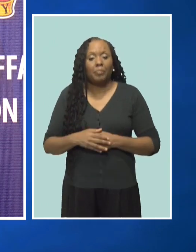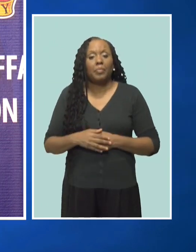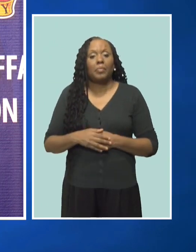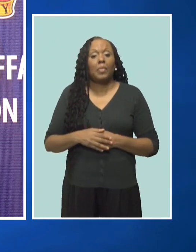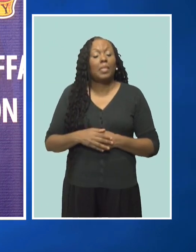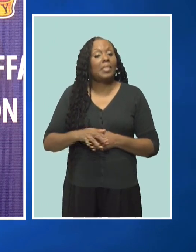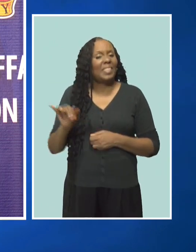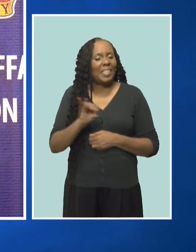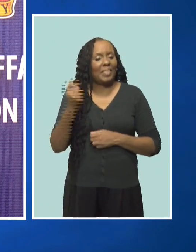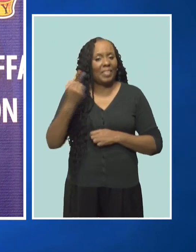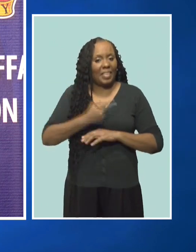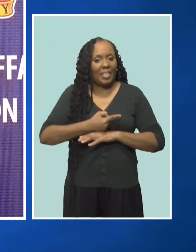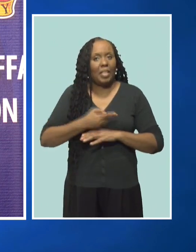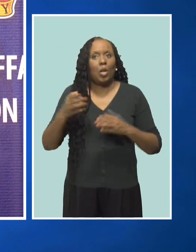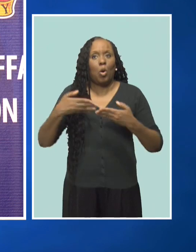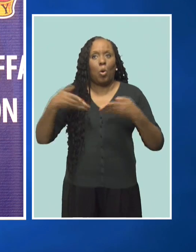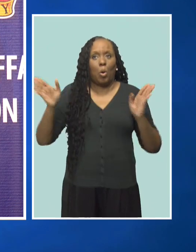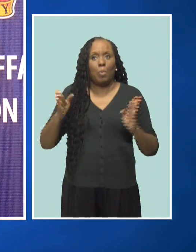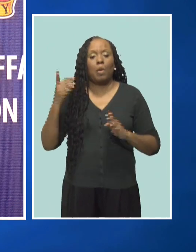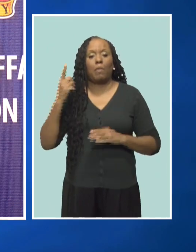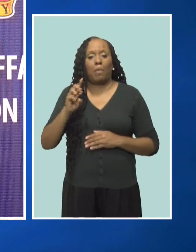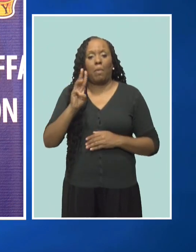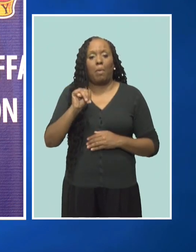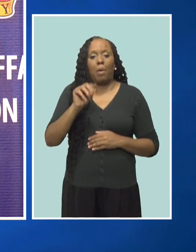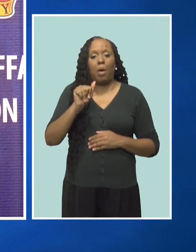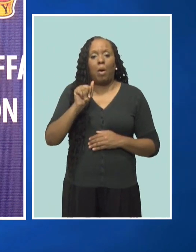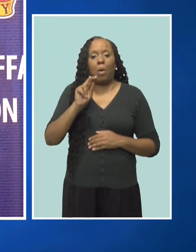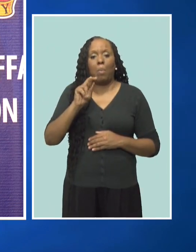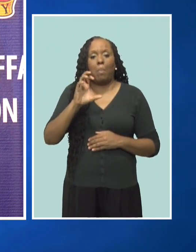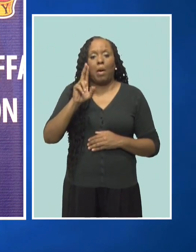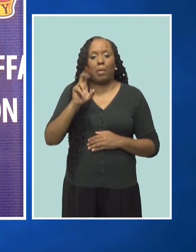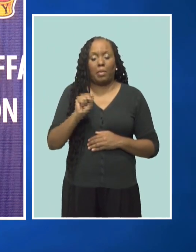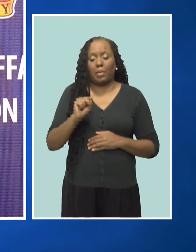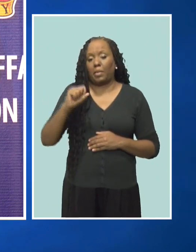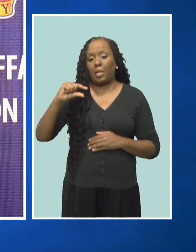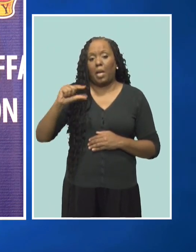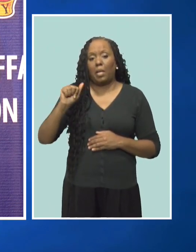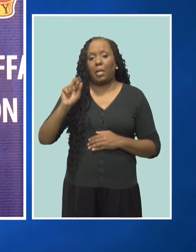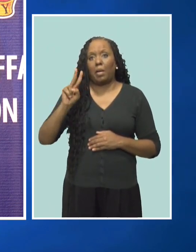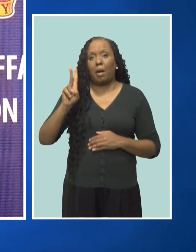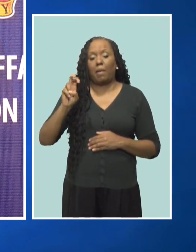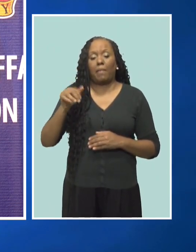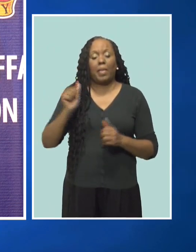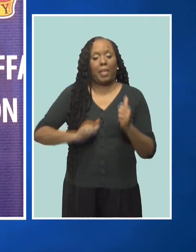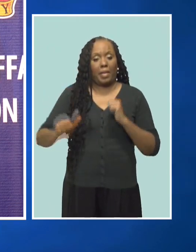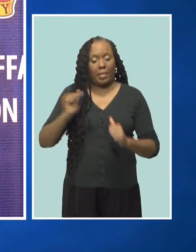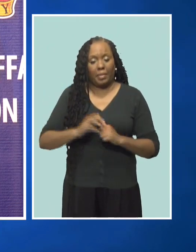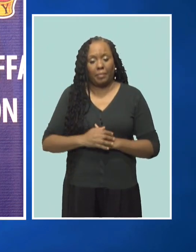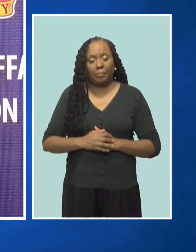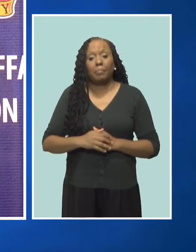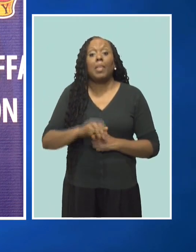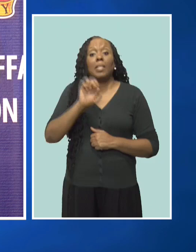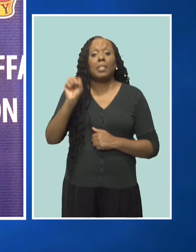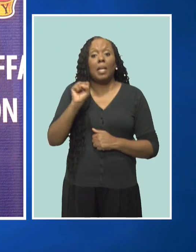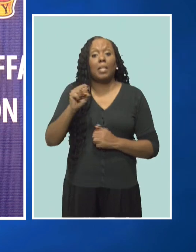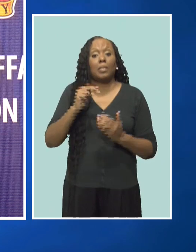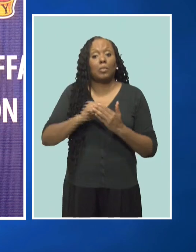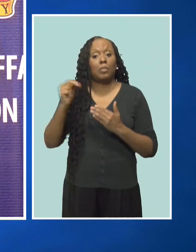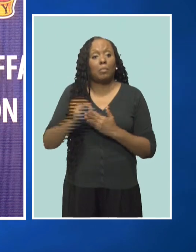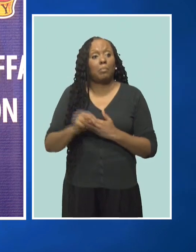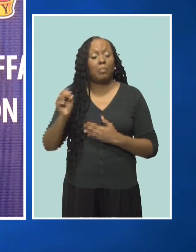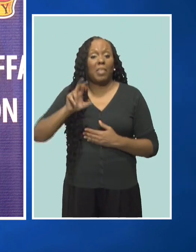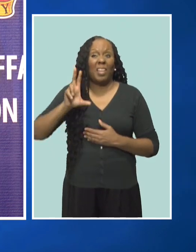November 28th, is the opening of the Marcus Garvey Amphitheatre, and that's at Queen's Park. On Saturday, November the 30th, is